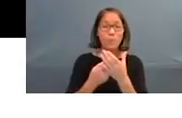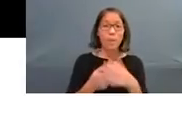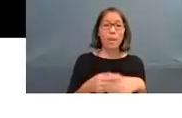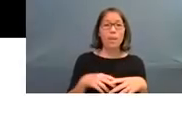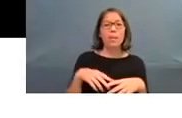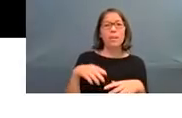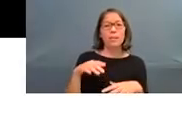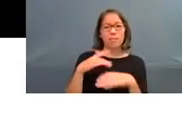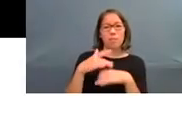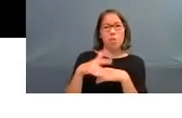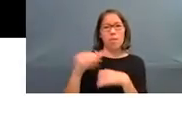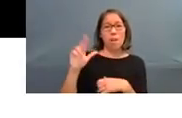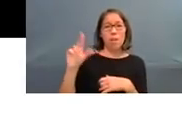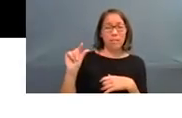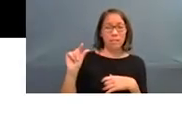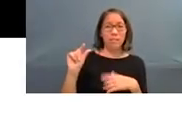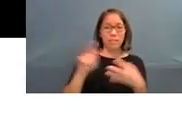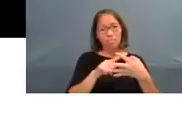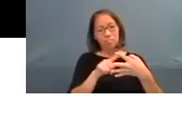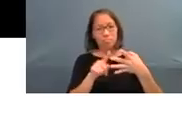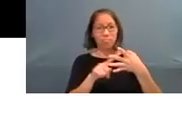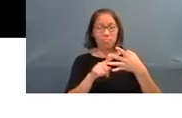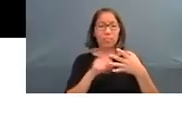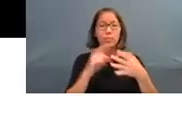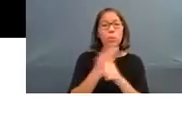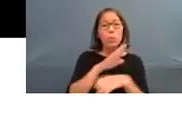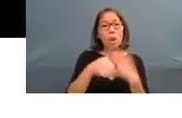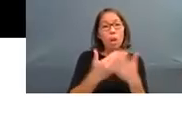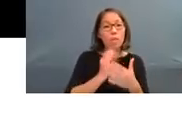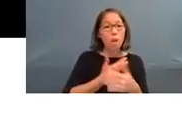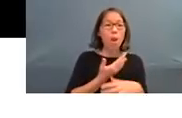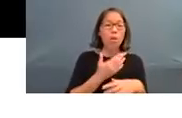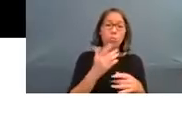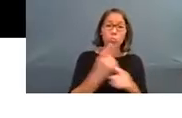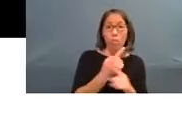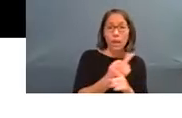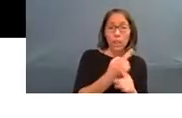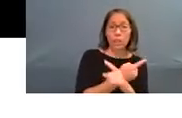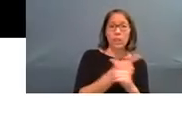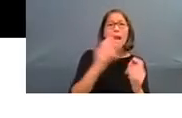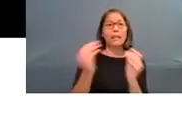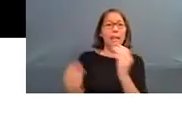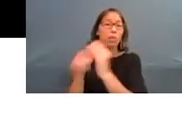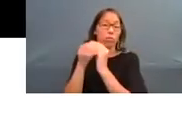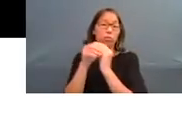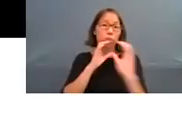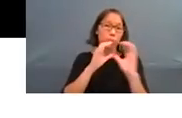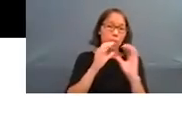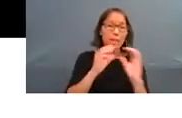August. So we'll use all our normal as well as extended communication channels to get the information out to our